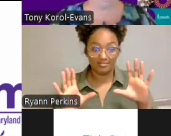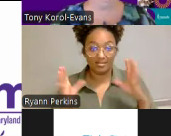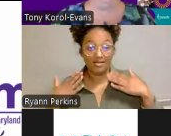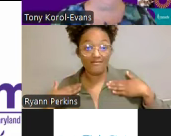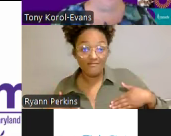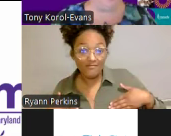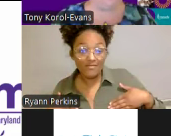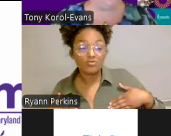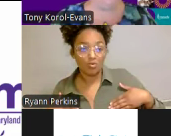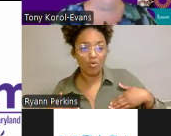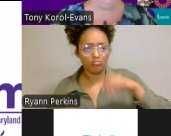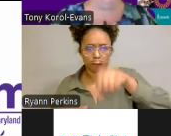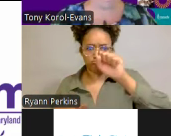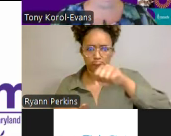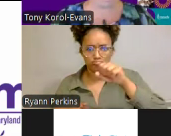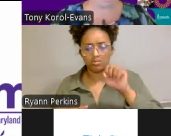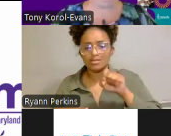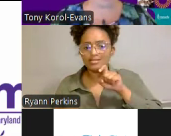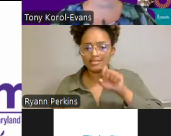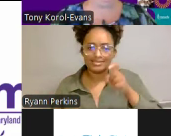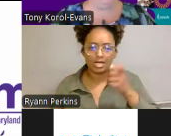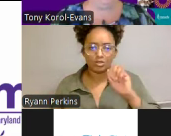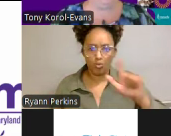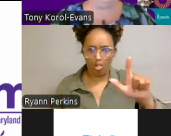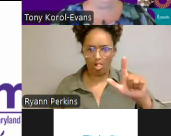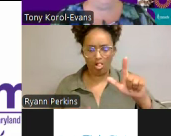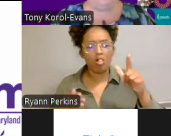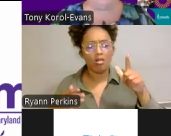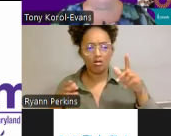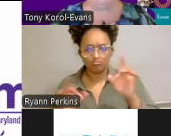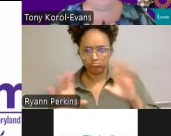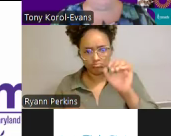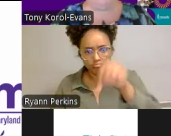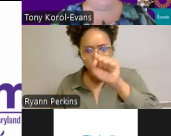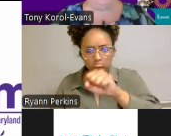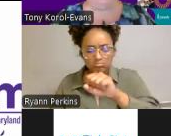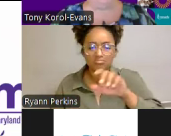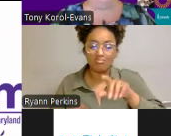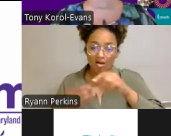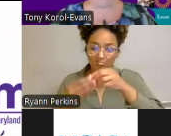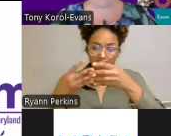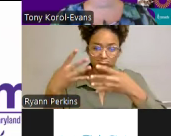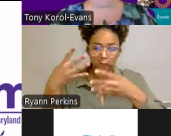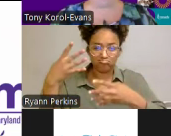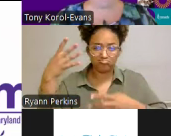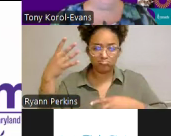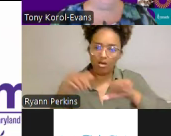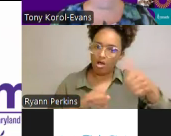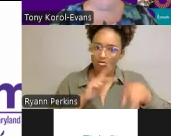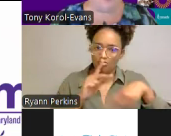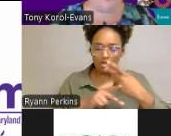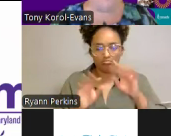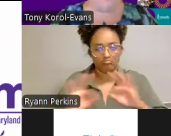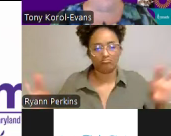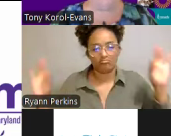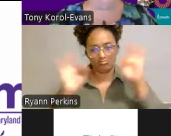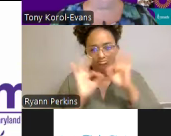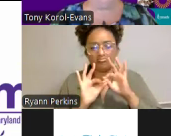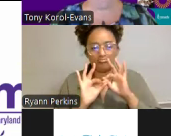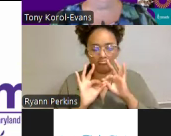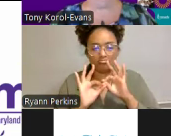absolutely huge parts of power and control and of intimate partner violence, but they are only part of